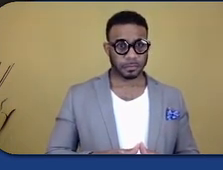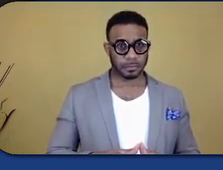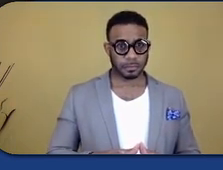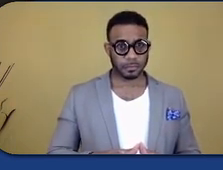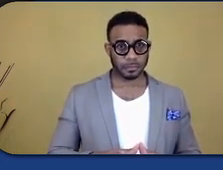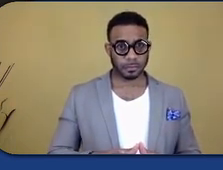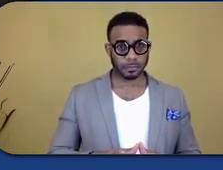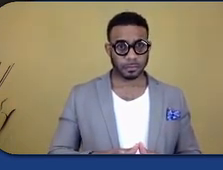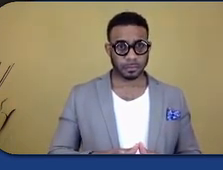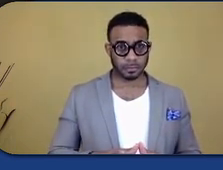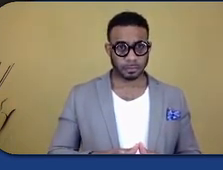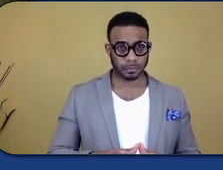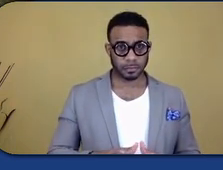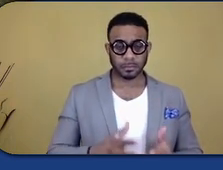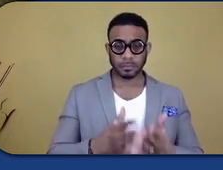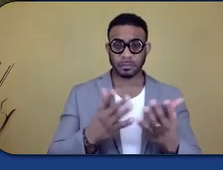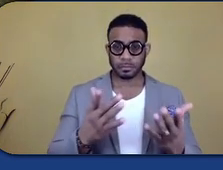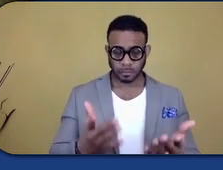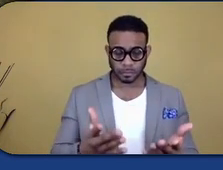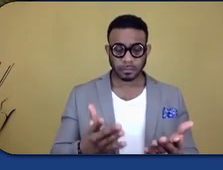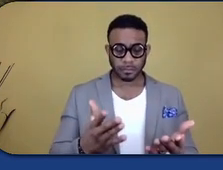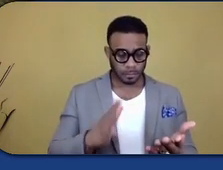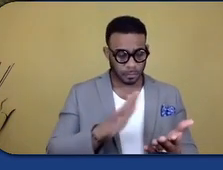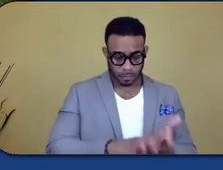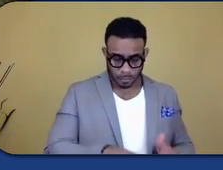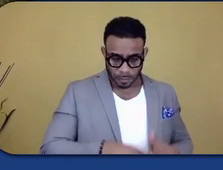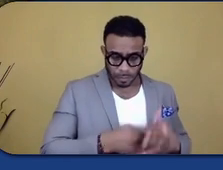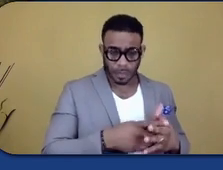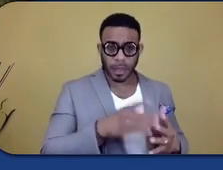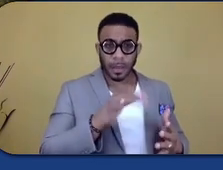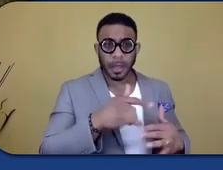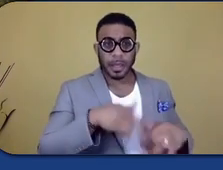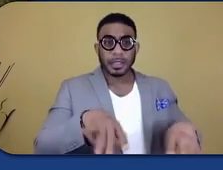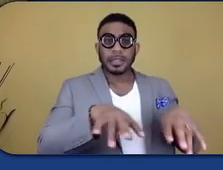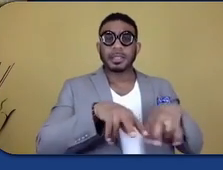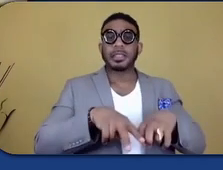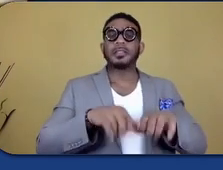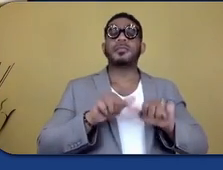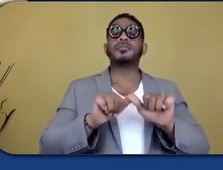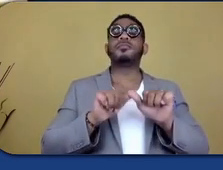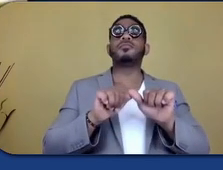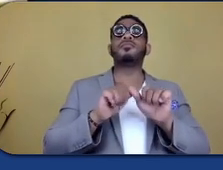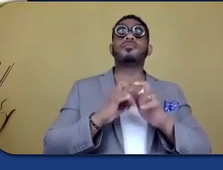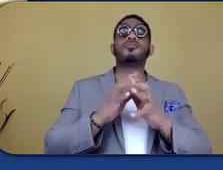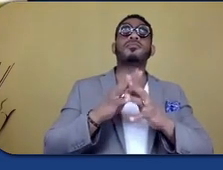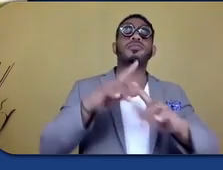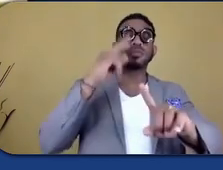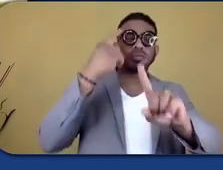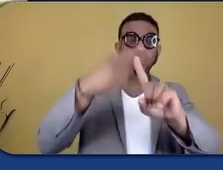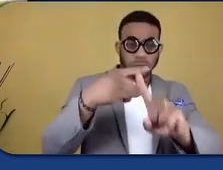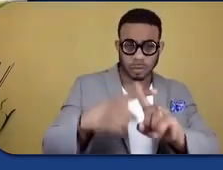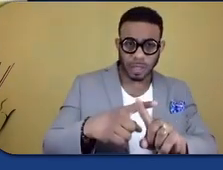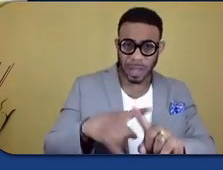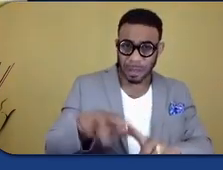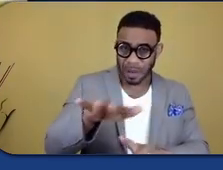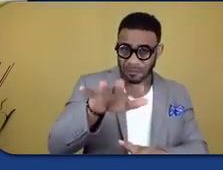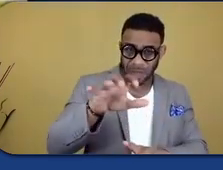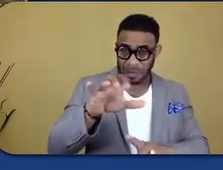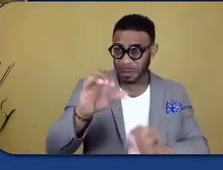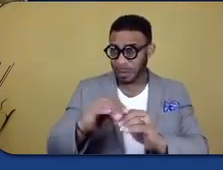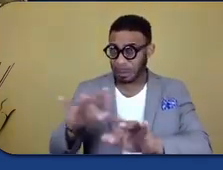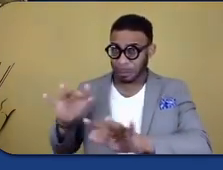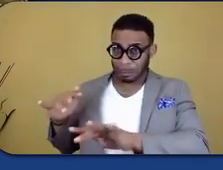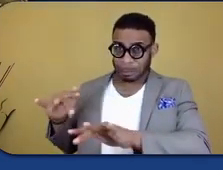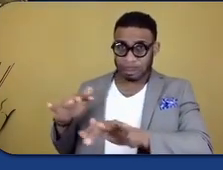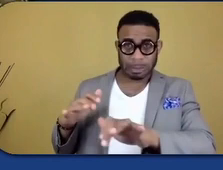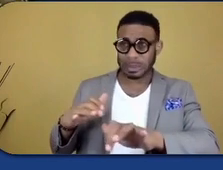Kids, the school kids here were abducted behind this mountain by armed group, about five of them. And I got a